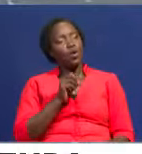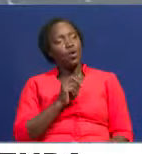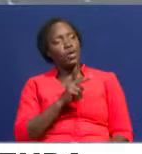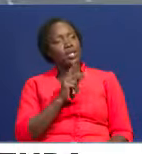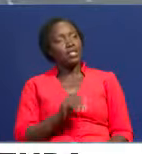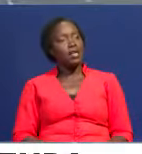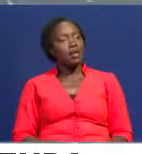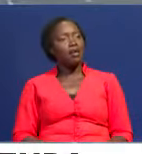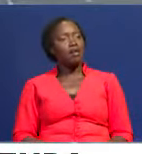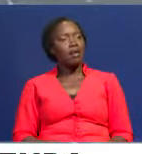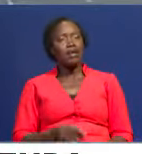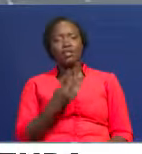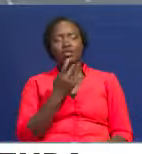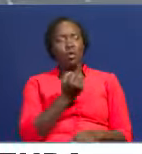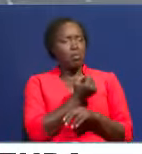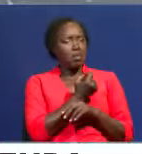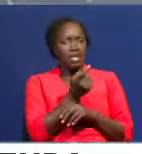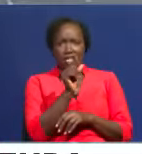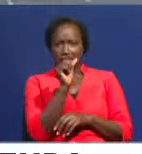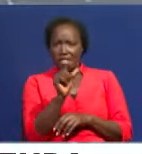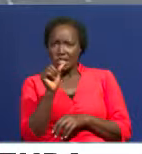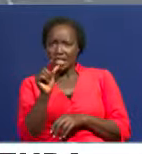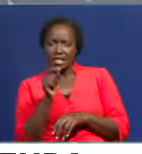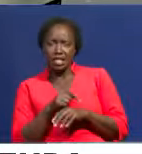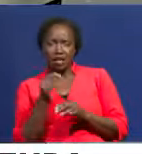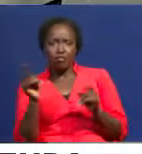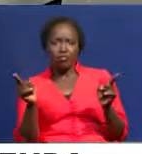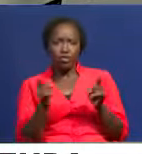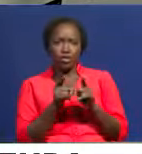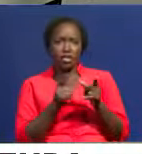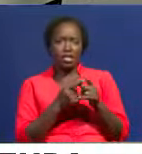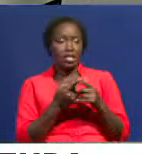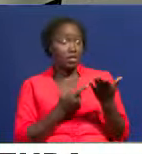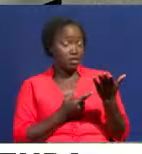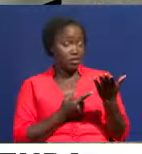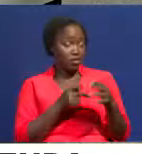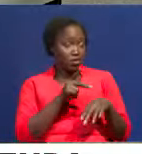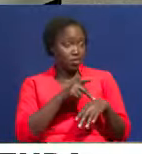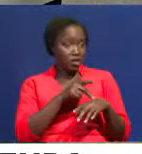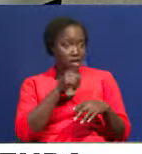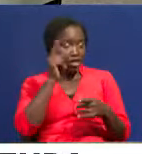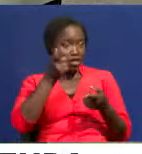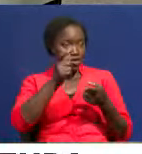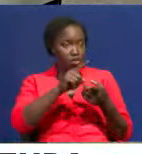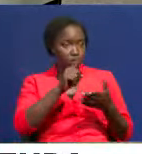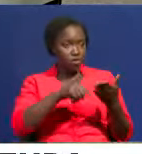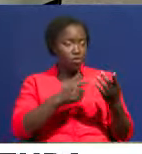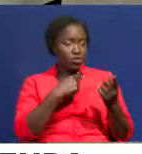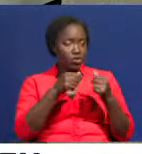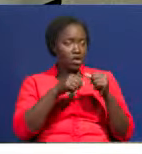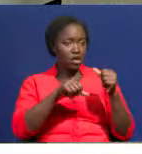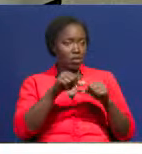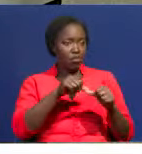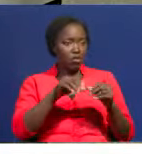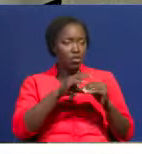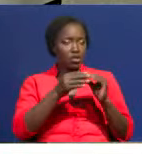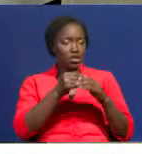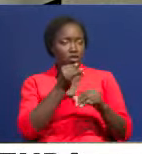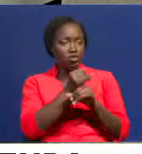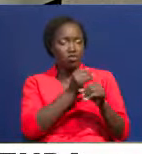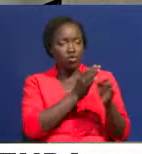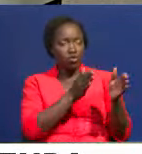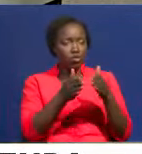Allow me to give me at least 2 minutes each, given that we are running out of time. Let me start with you, Peter. Yeah, maybe to add on what you are talking about and creation of